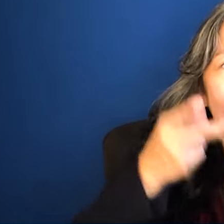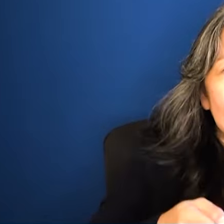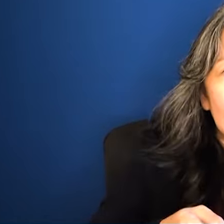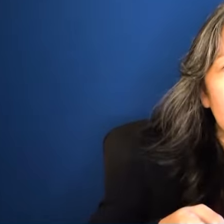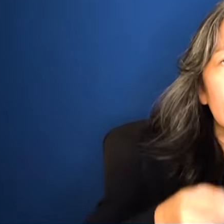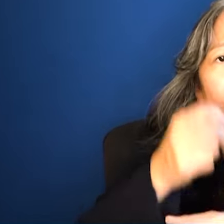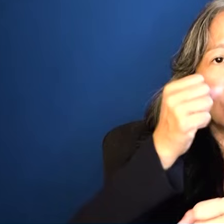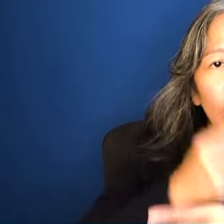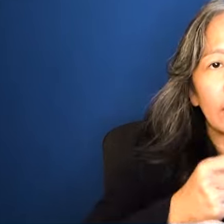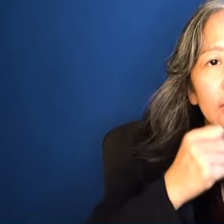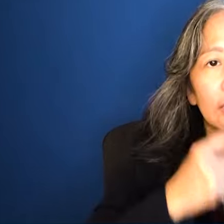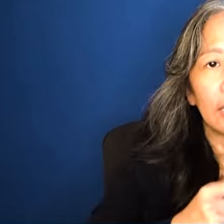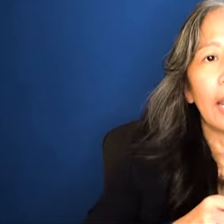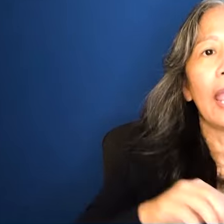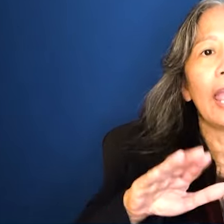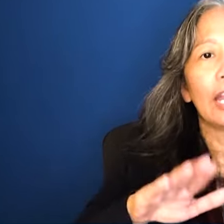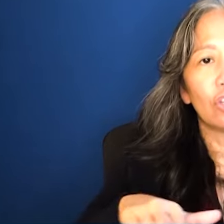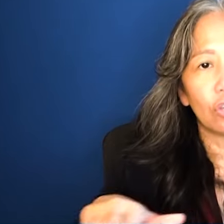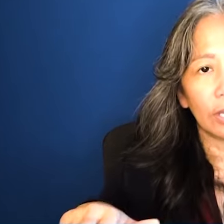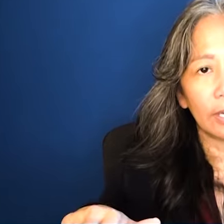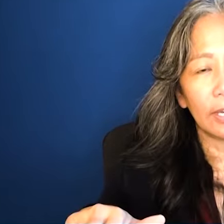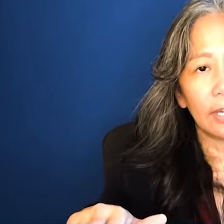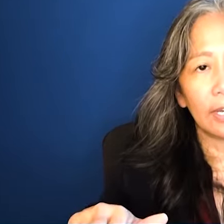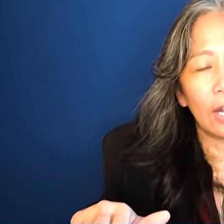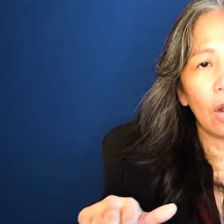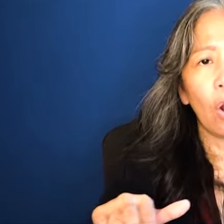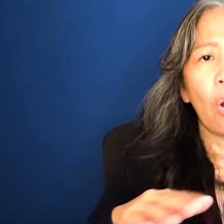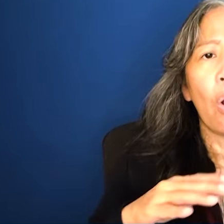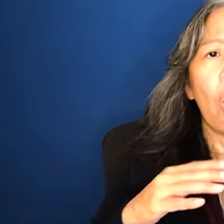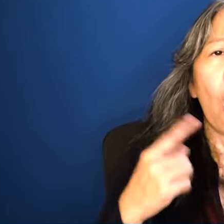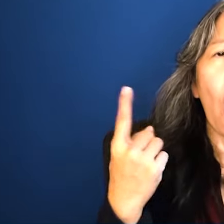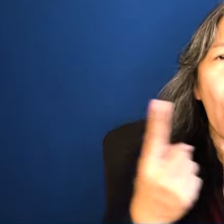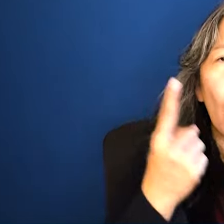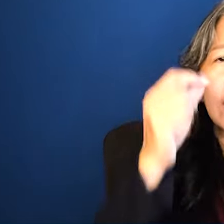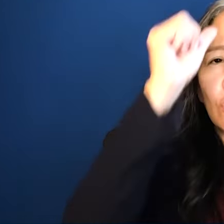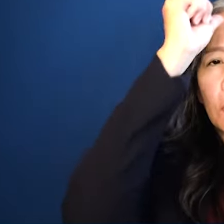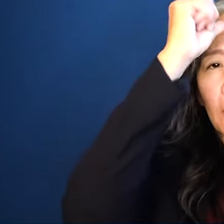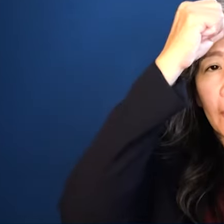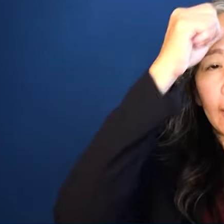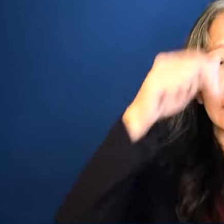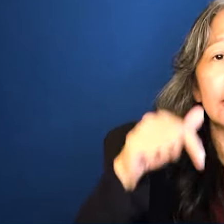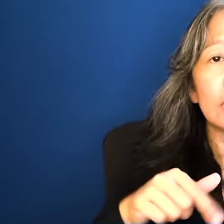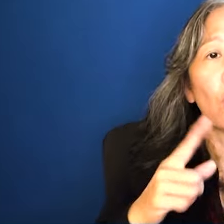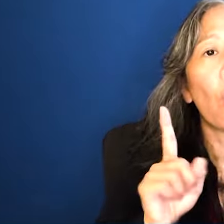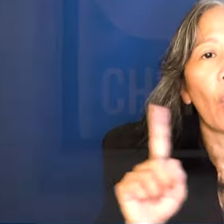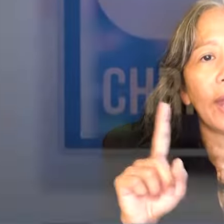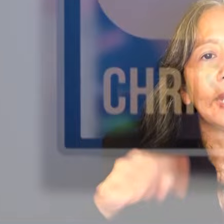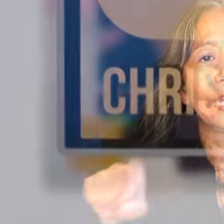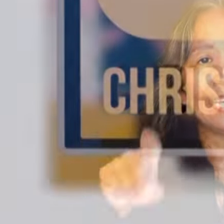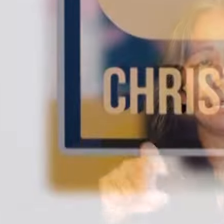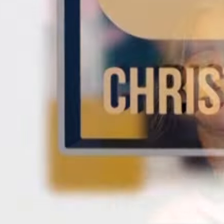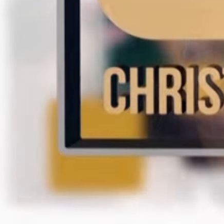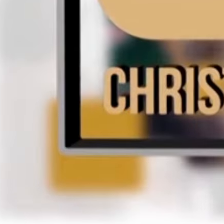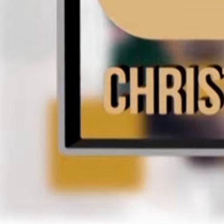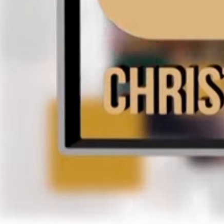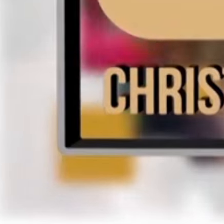to keep the brethren and the children, you know, always remembering that this is where they need to